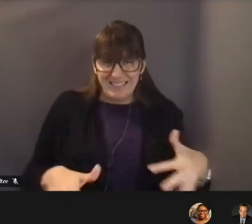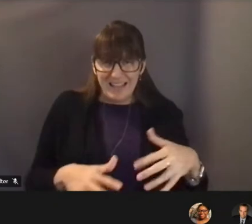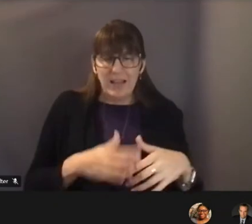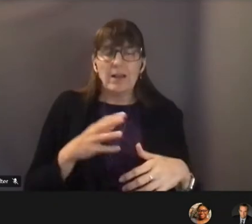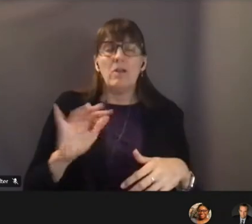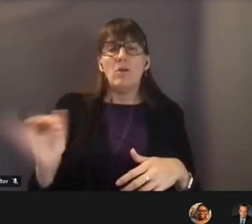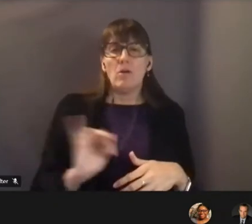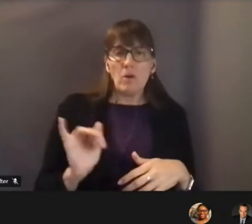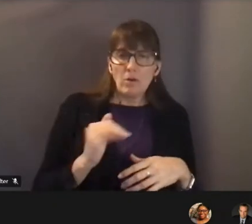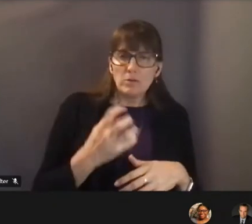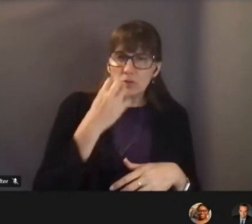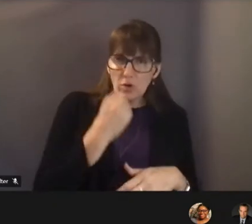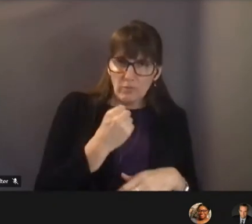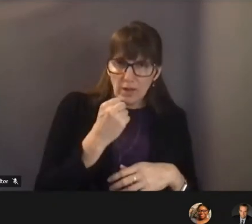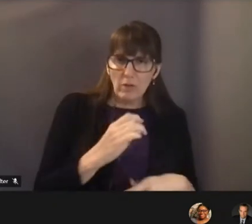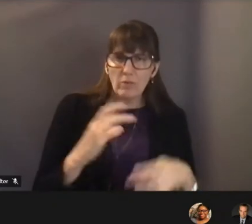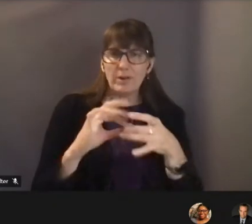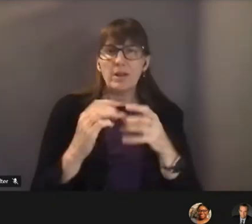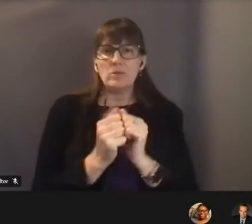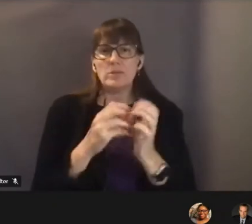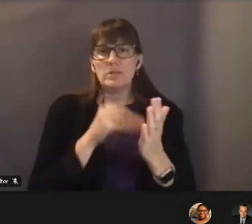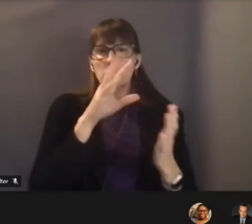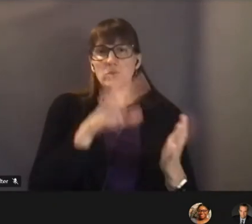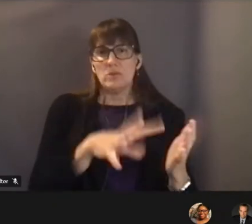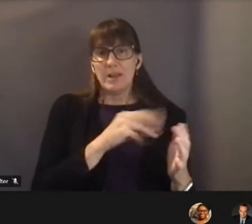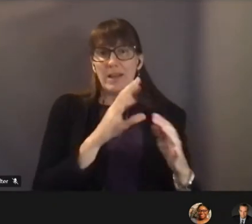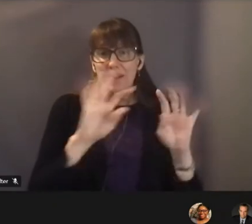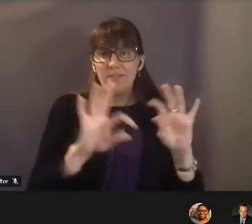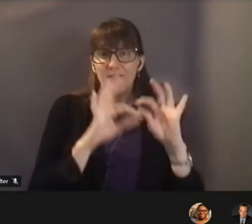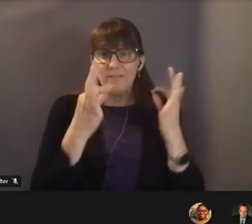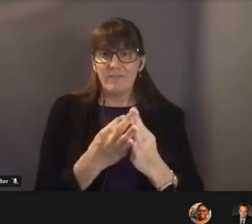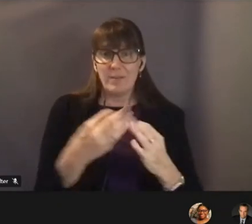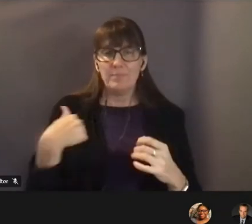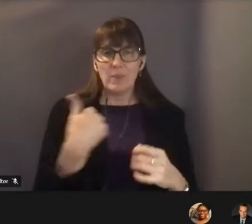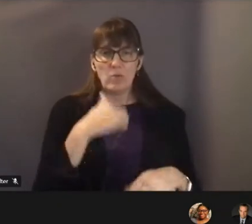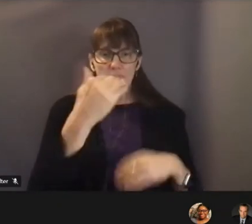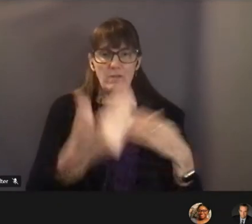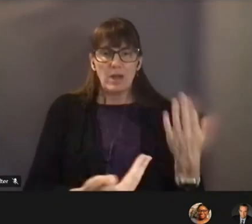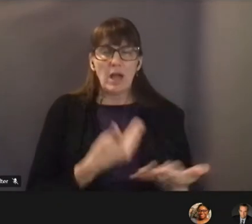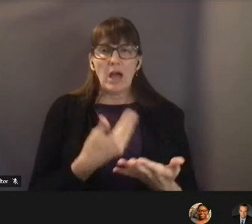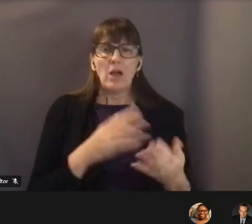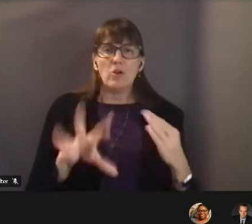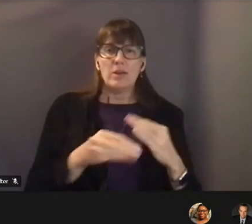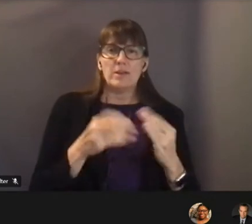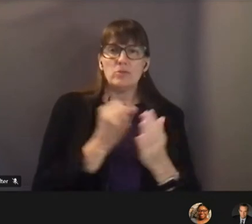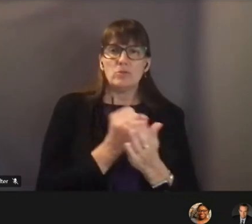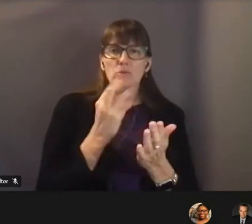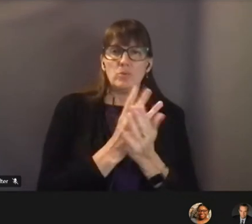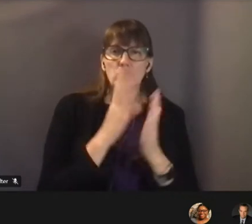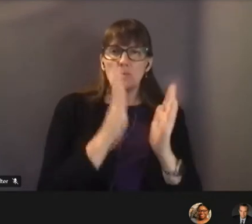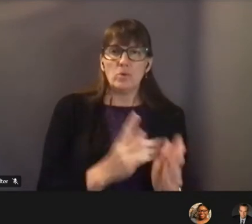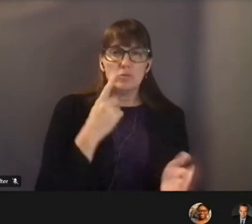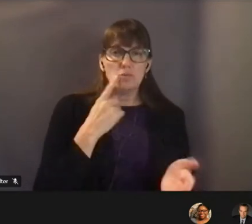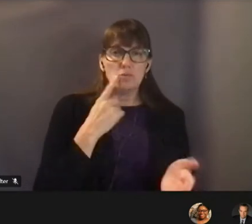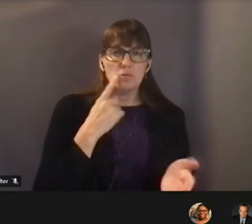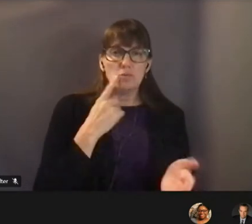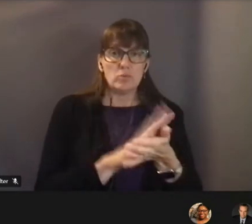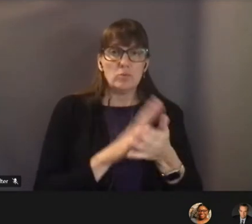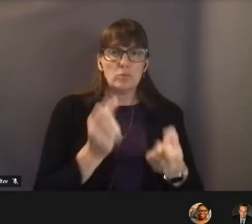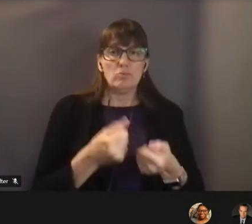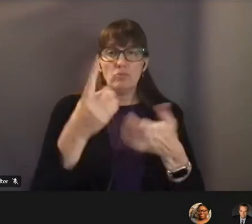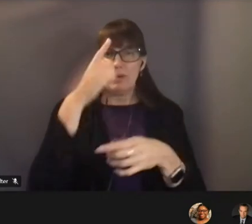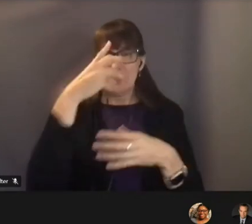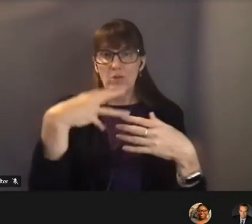students and families. We have hired additional school social workers to provide mental health supports and services in schools which